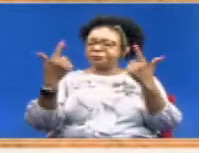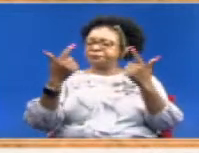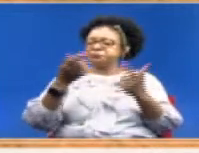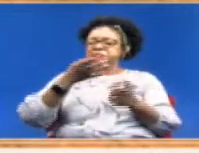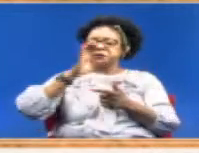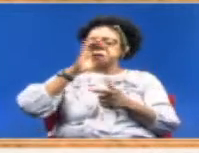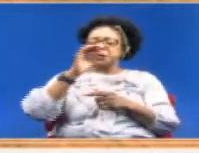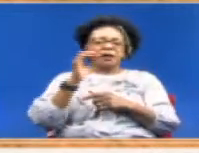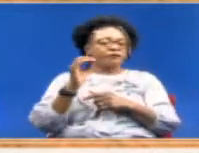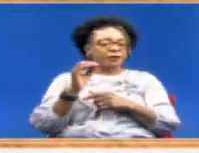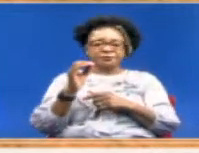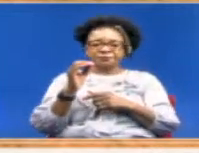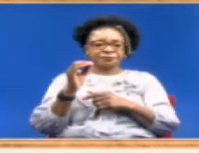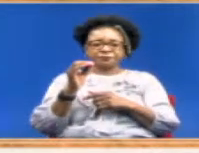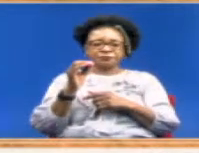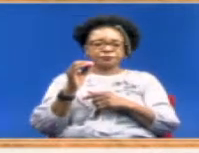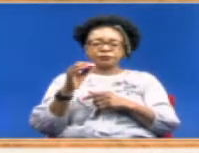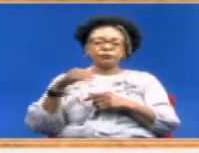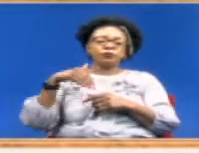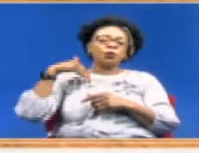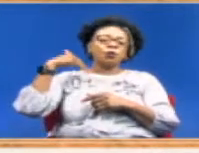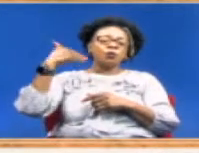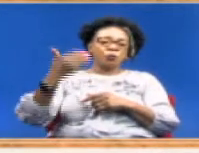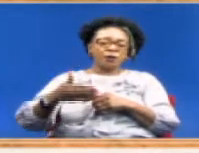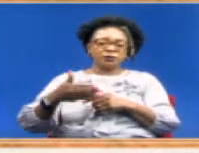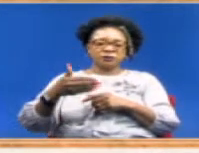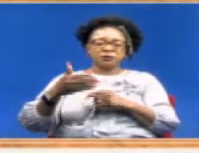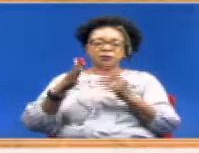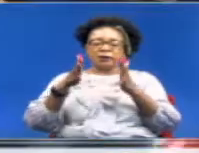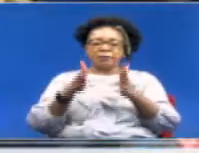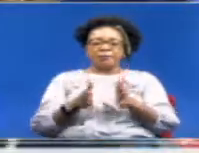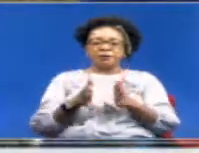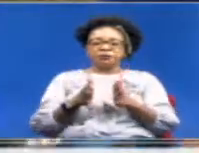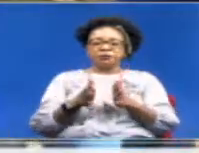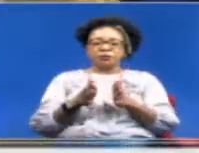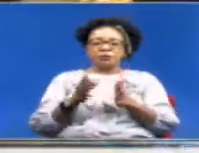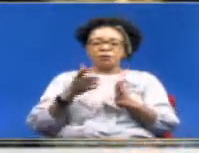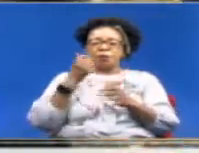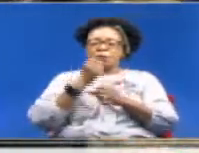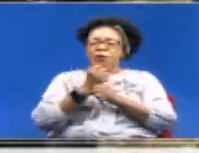pombe, mamangu anakuanga tu mutu wa kutafuta.